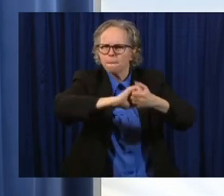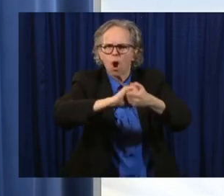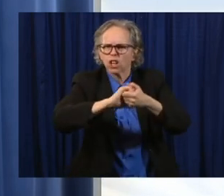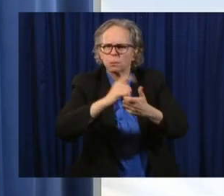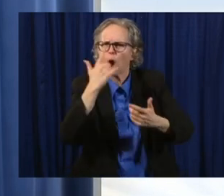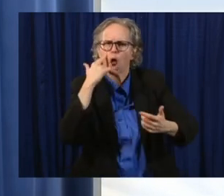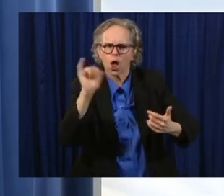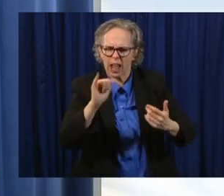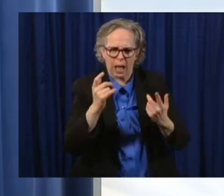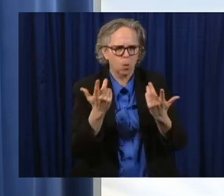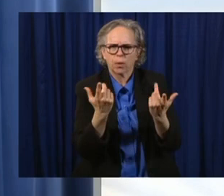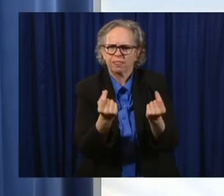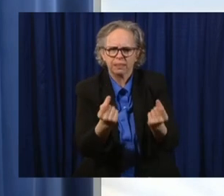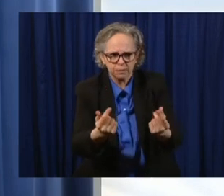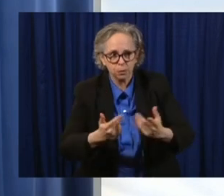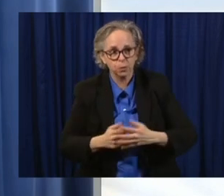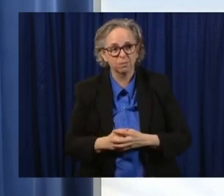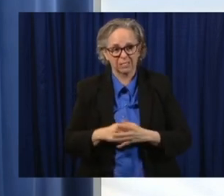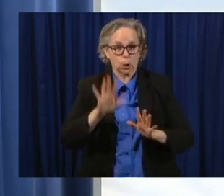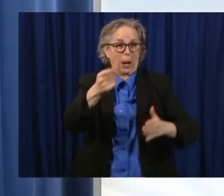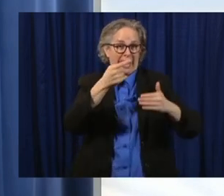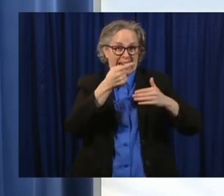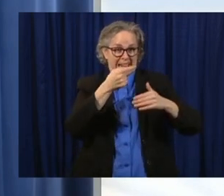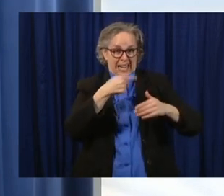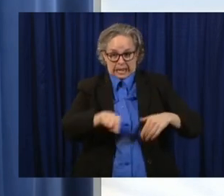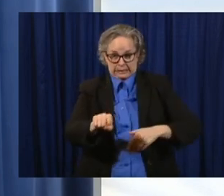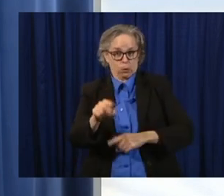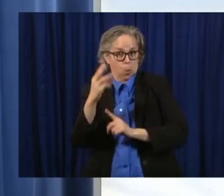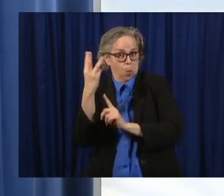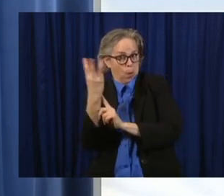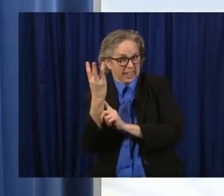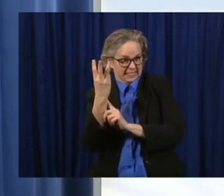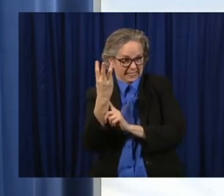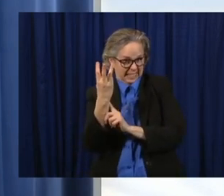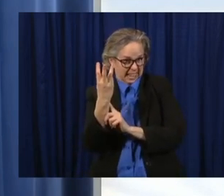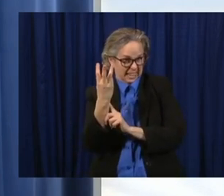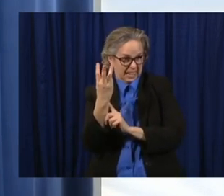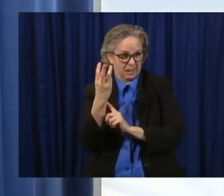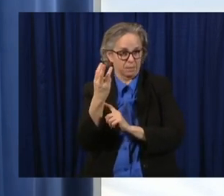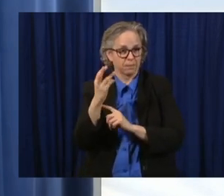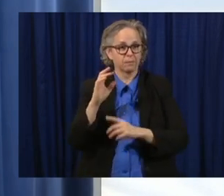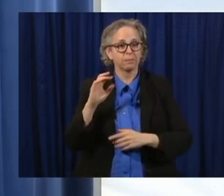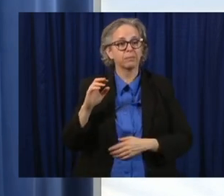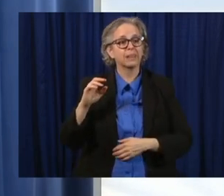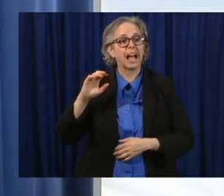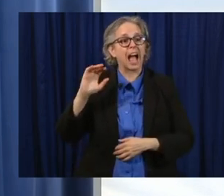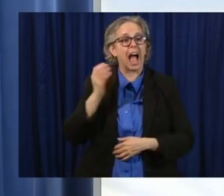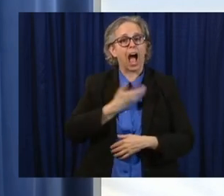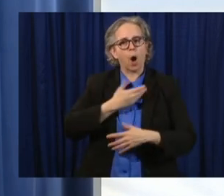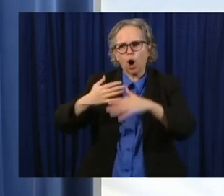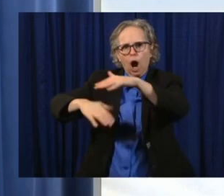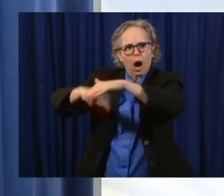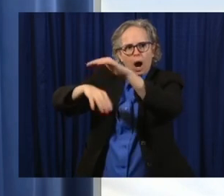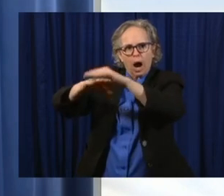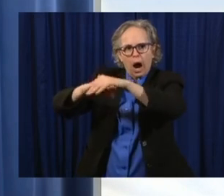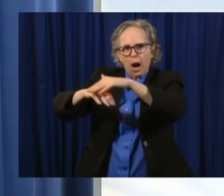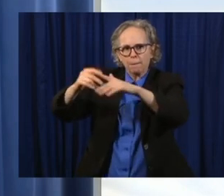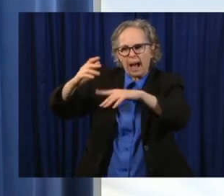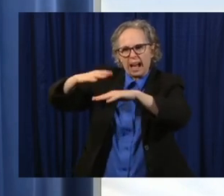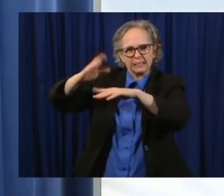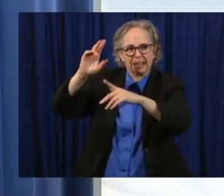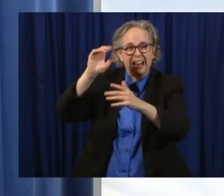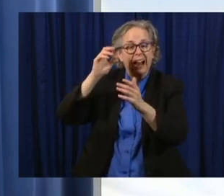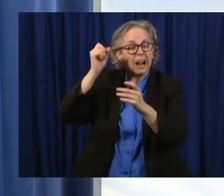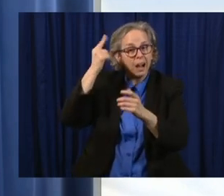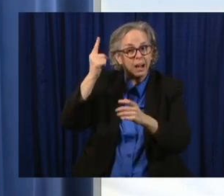Wednesday, our capacity will be at least 7,200 tests per day.